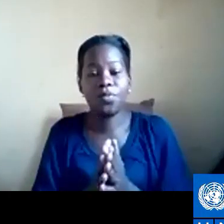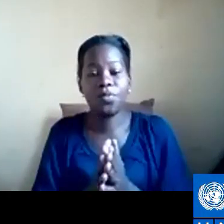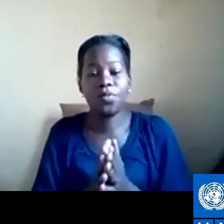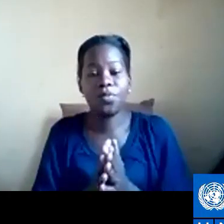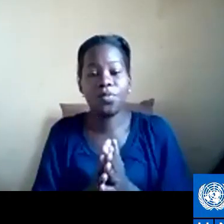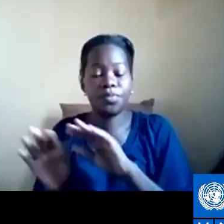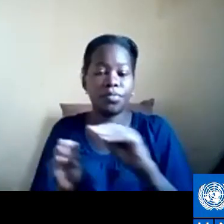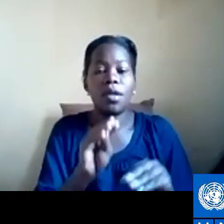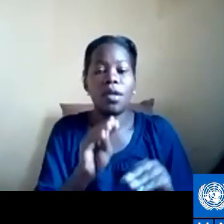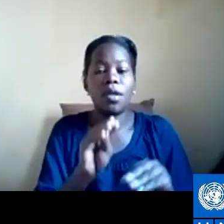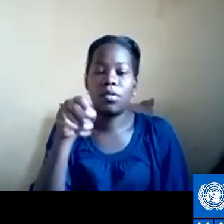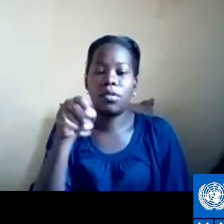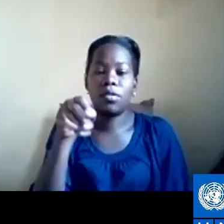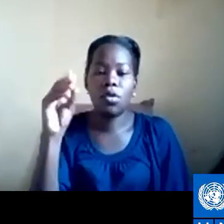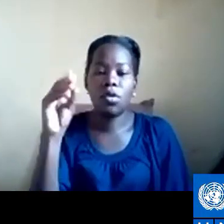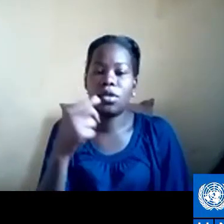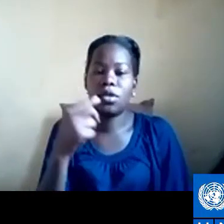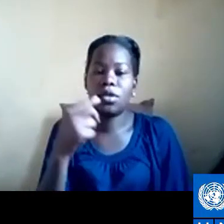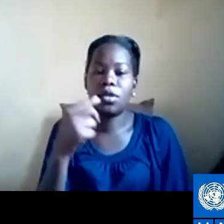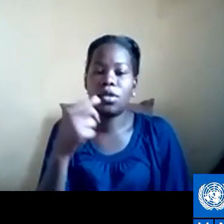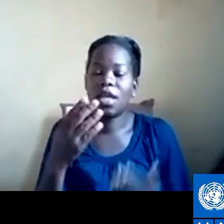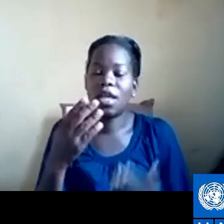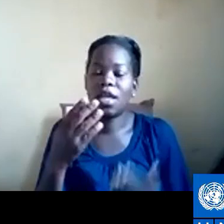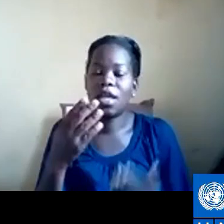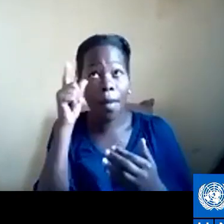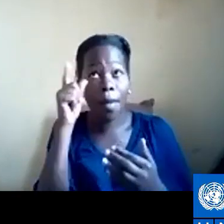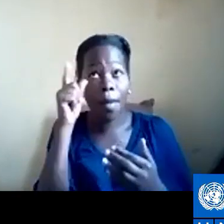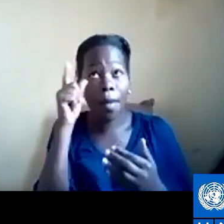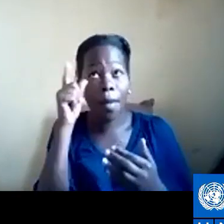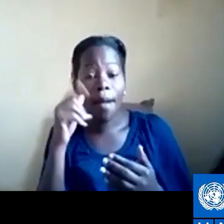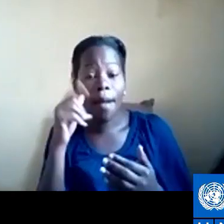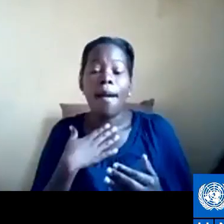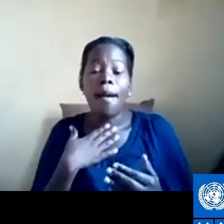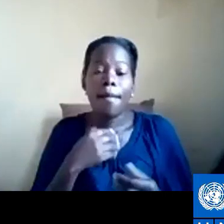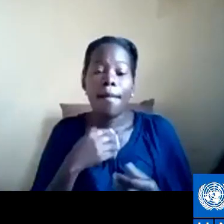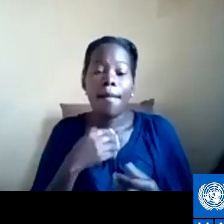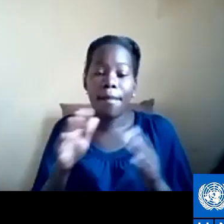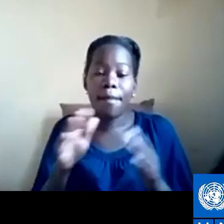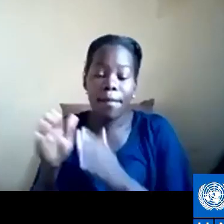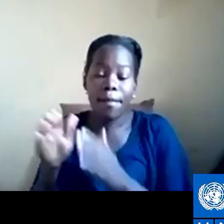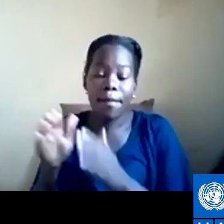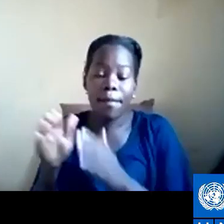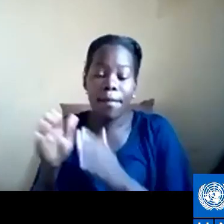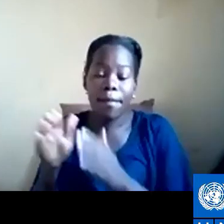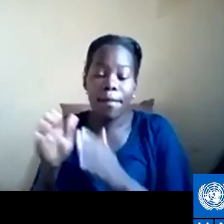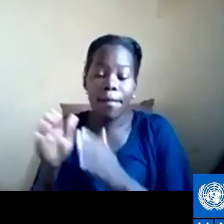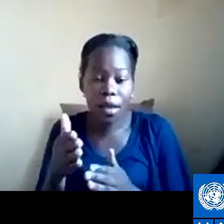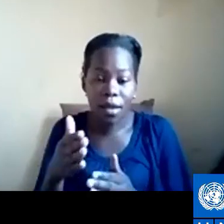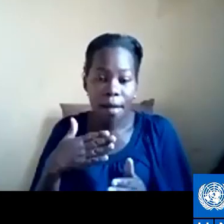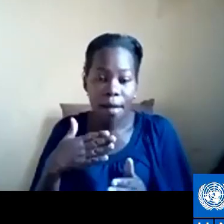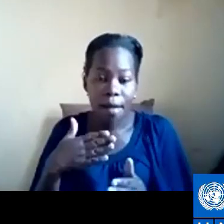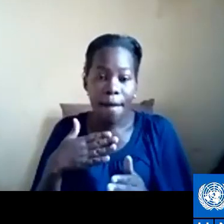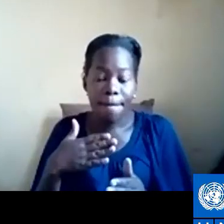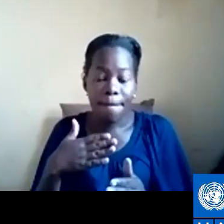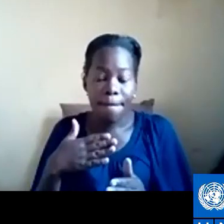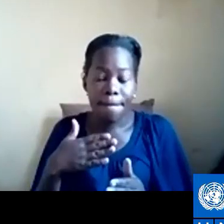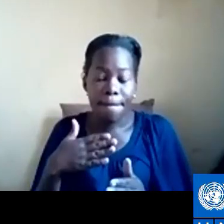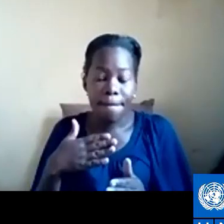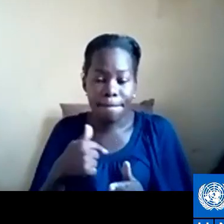opened up my mind on preparing my ideas so as to be more competitive. That's very good feedback, really. Thank you very much. That was the whole